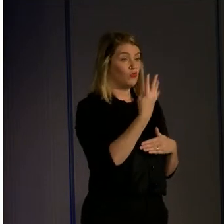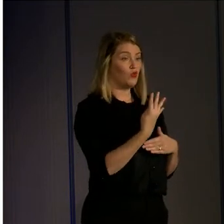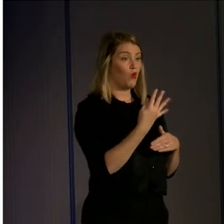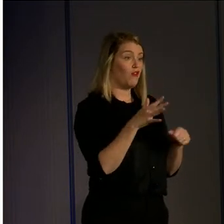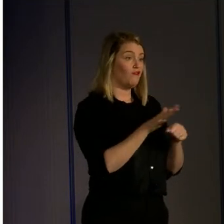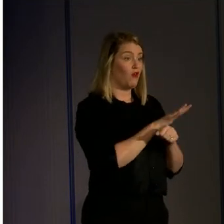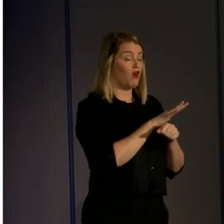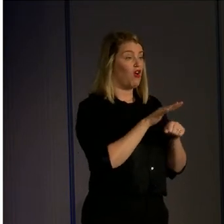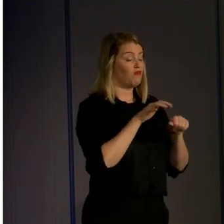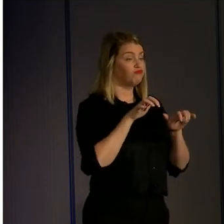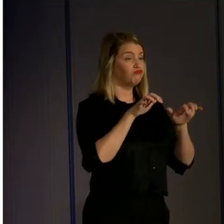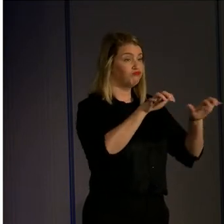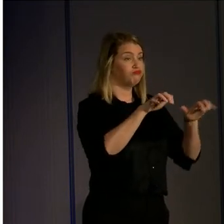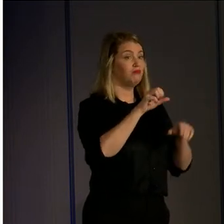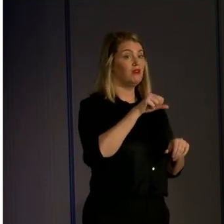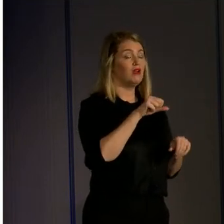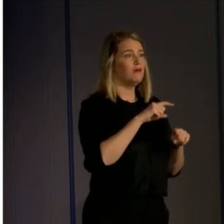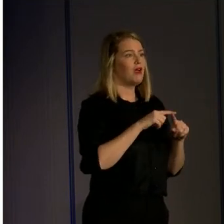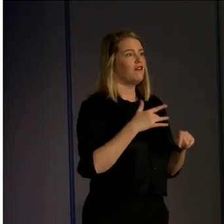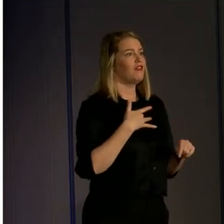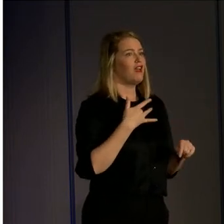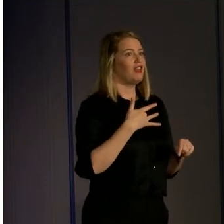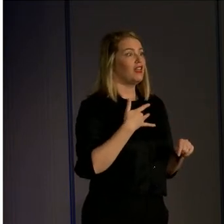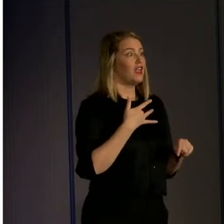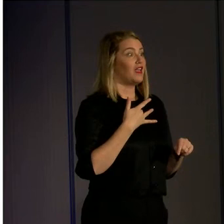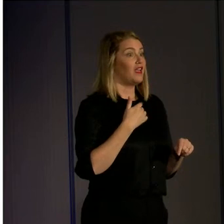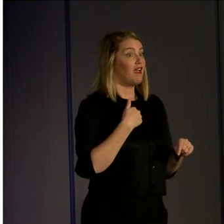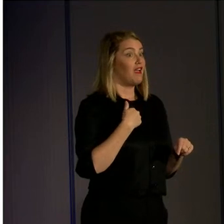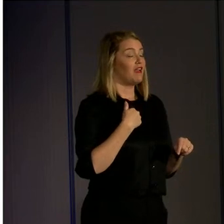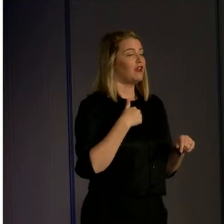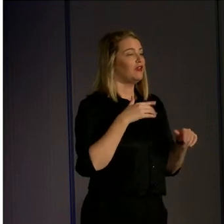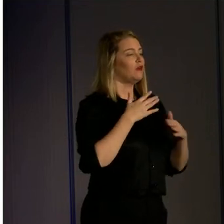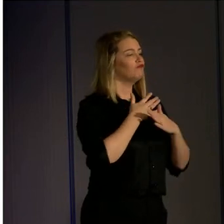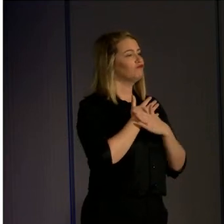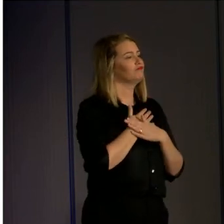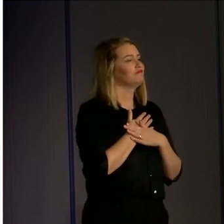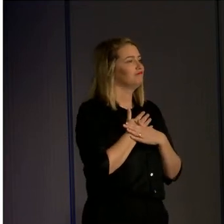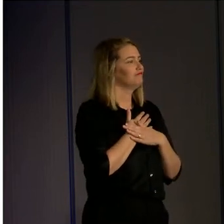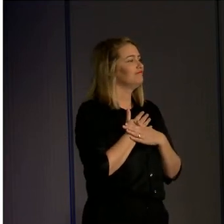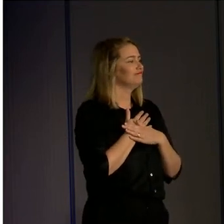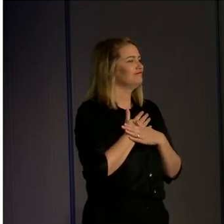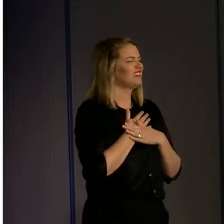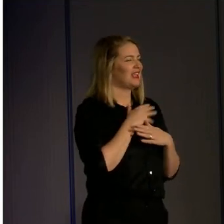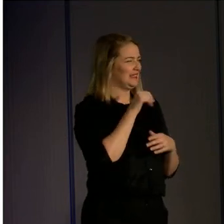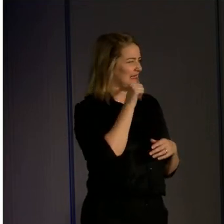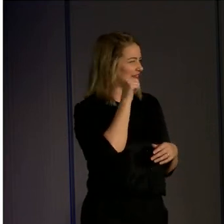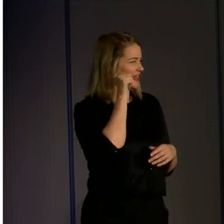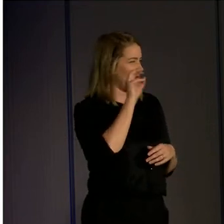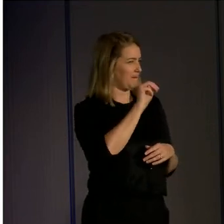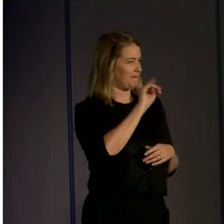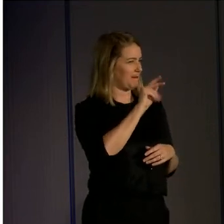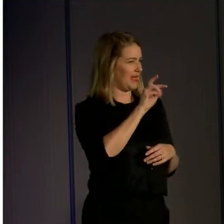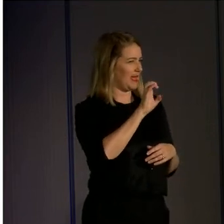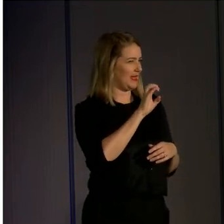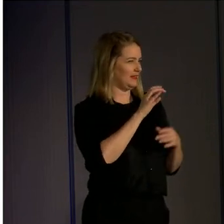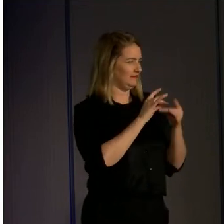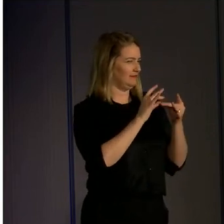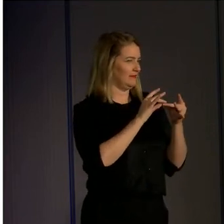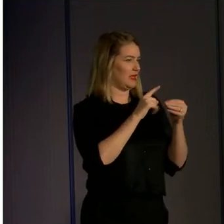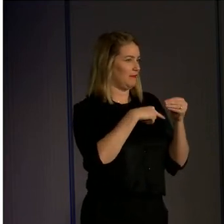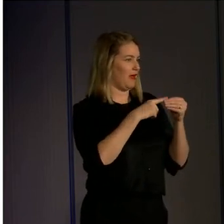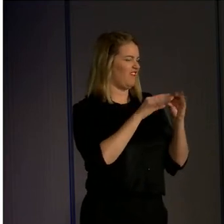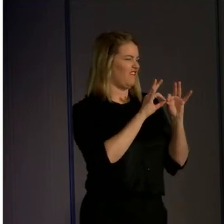the feeling of relaxation. And Mike talked about this yesterday about the family